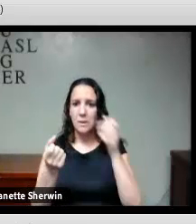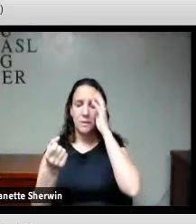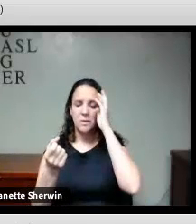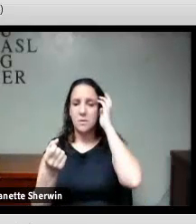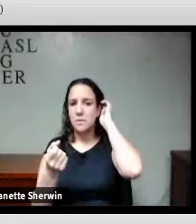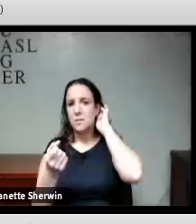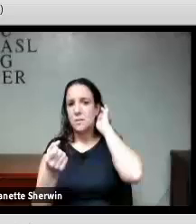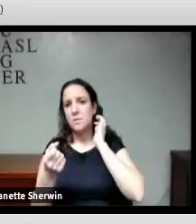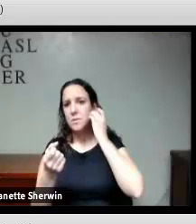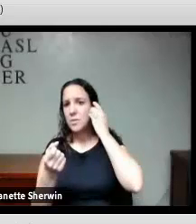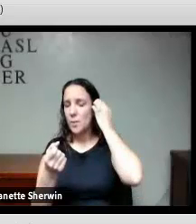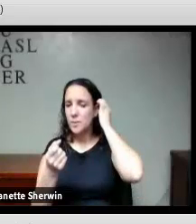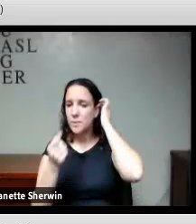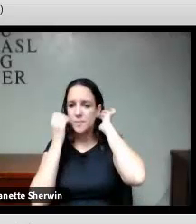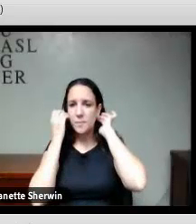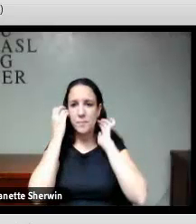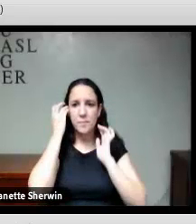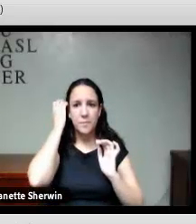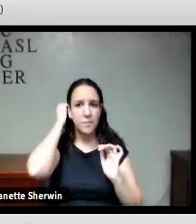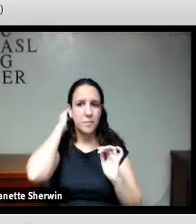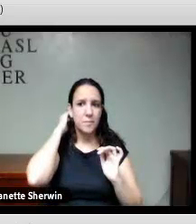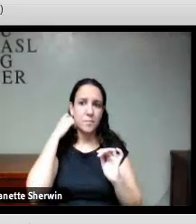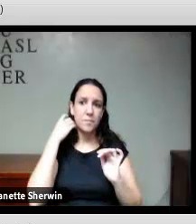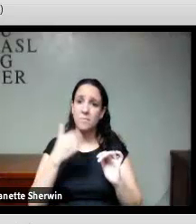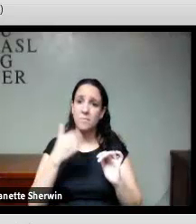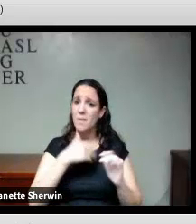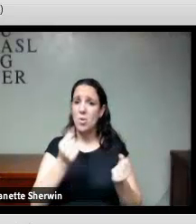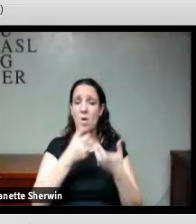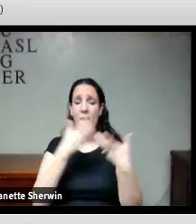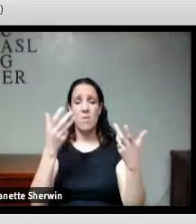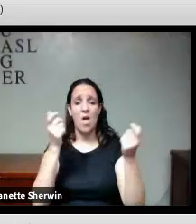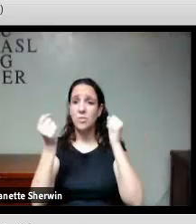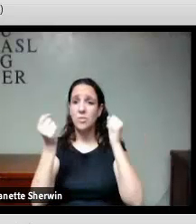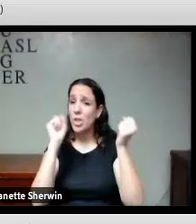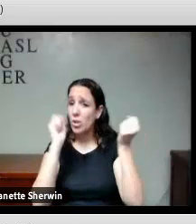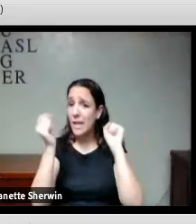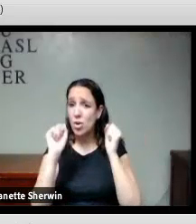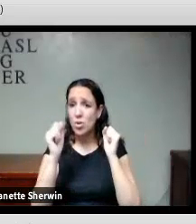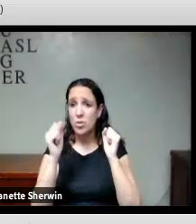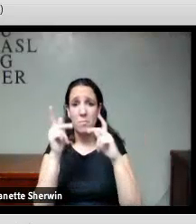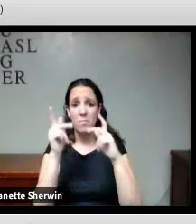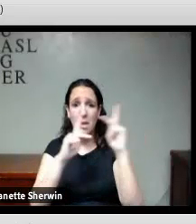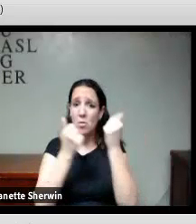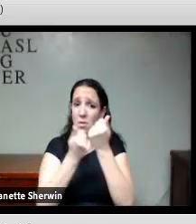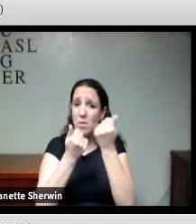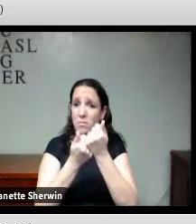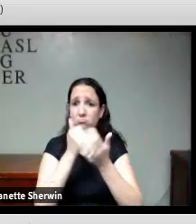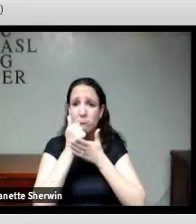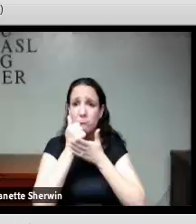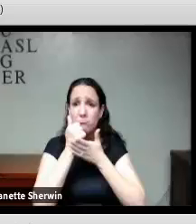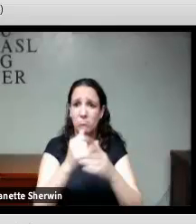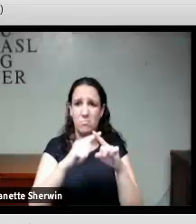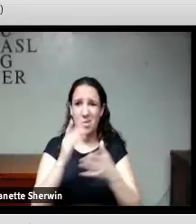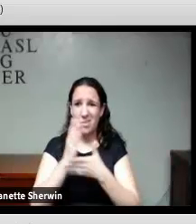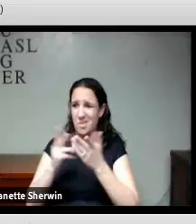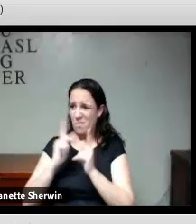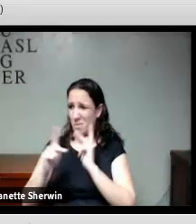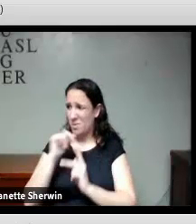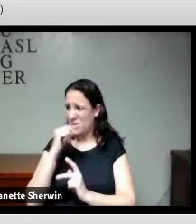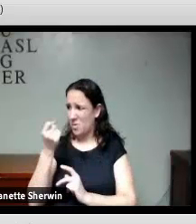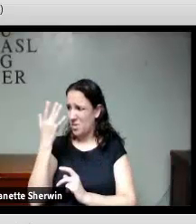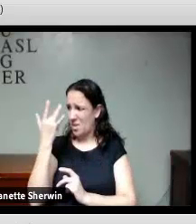raving fans. You have lots of cheerleaders, but you also have the people that don't understand why libraries even exist anymore, because after all, they